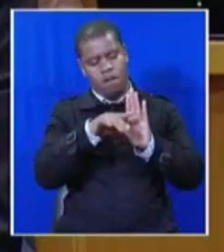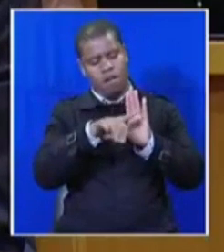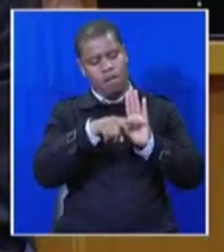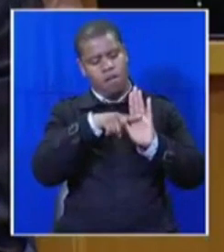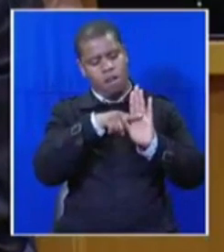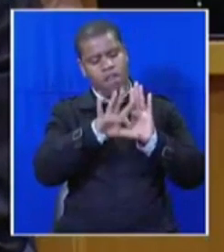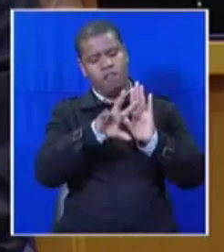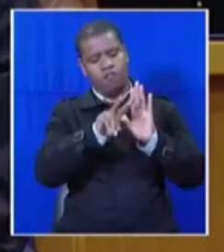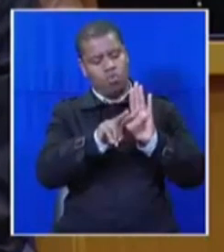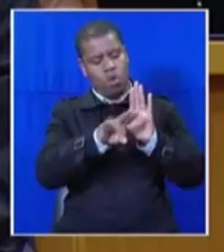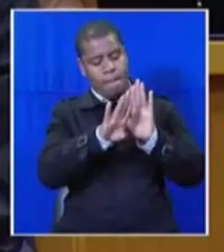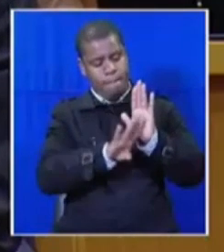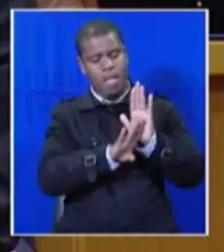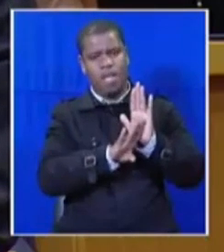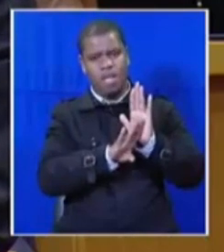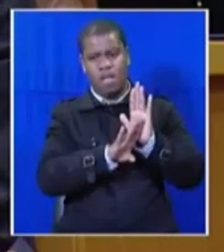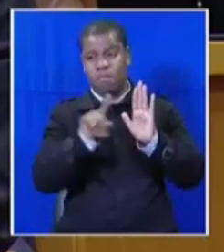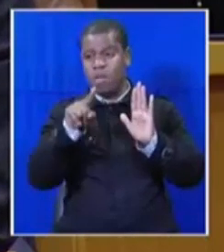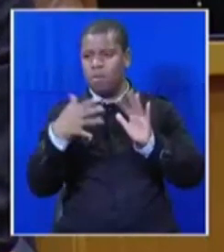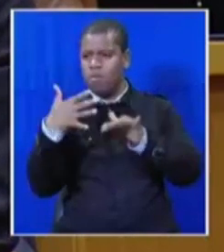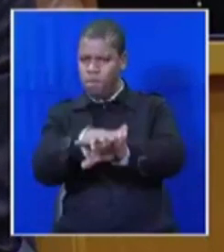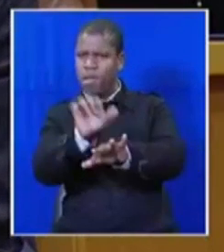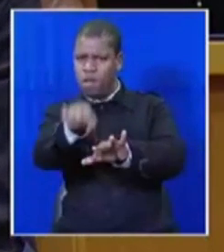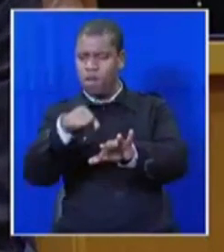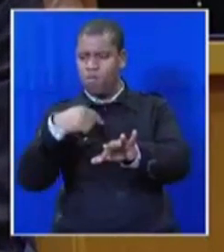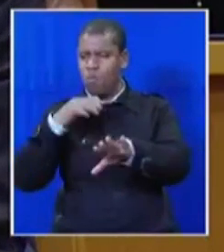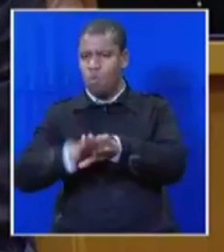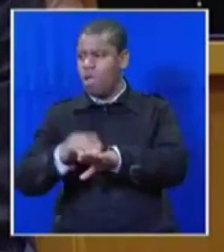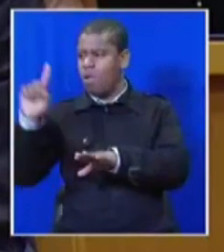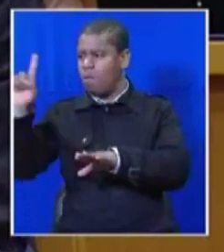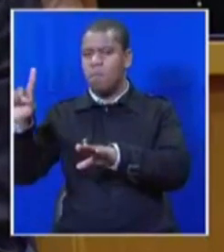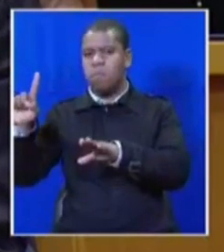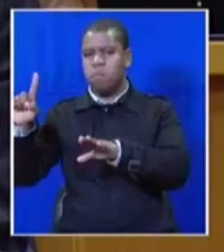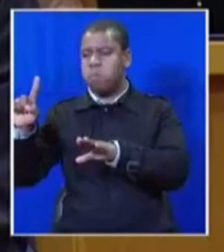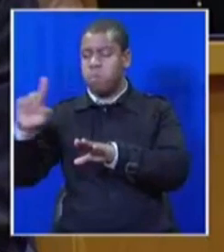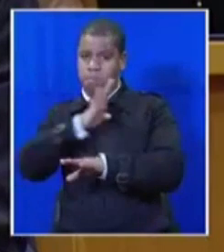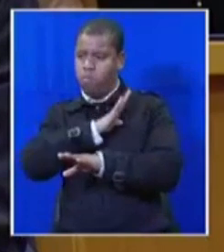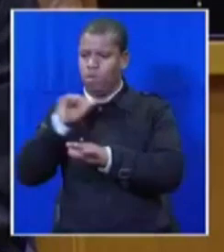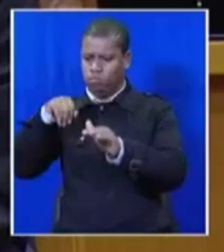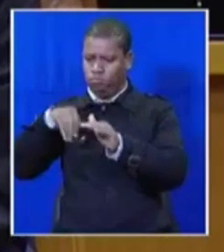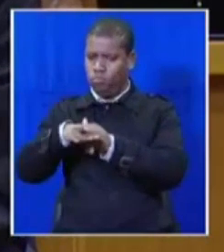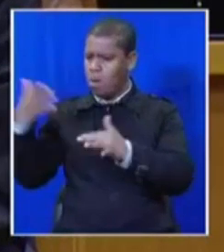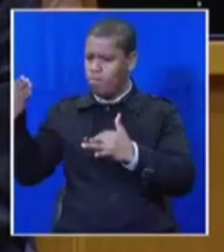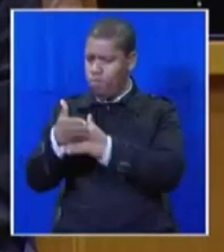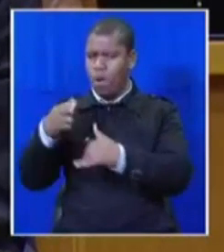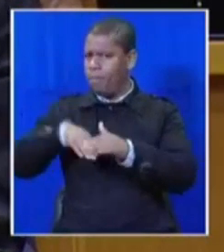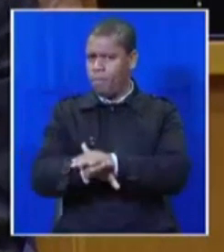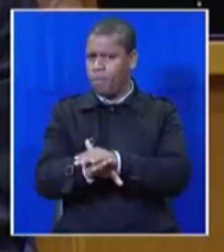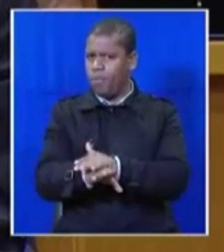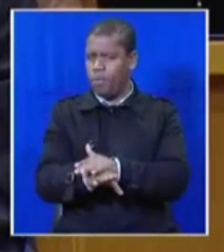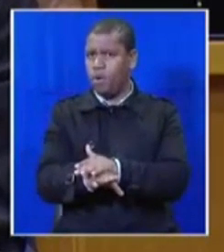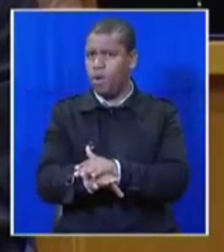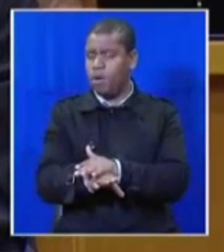52B should have been invoked by you rather than calling in the Parliamentary Protection Services. There was no disruption to the proceedings.